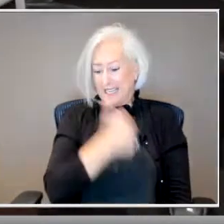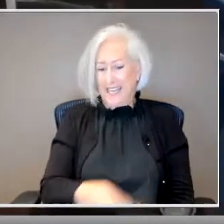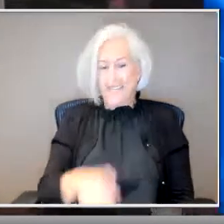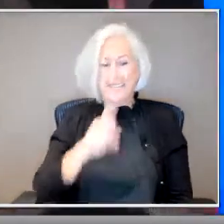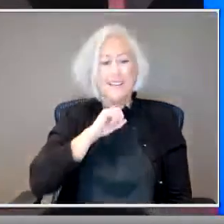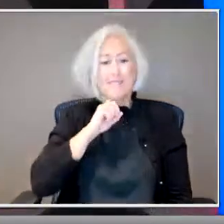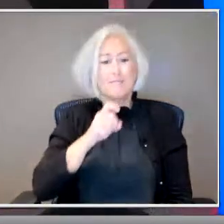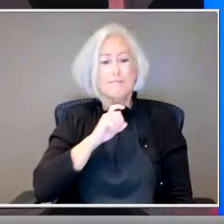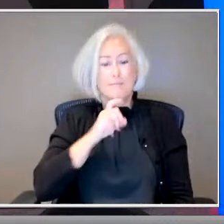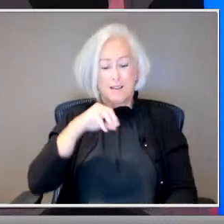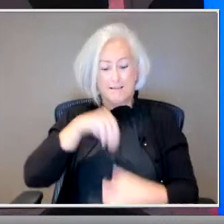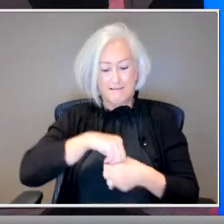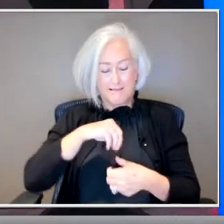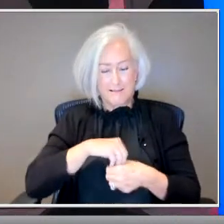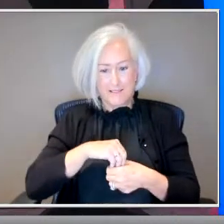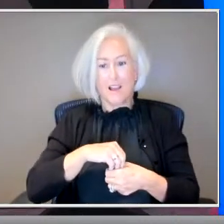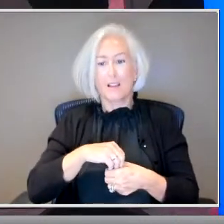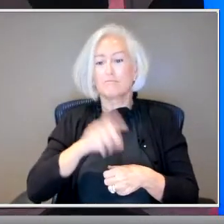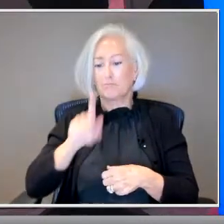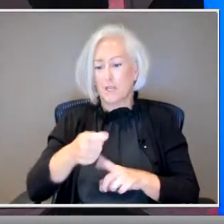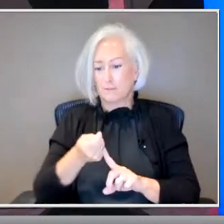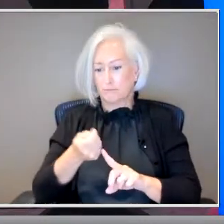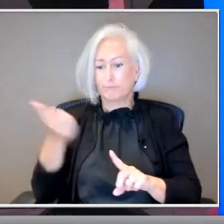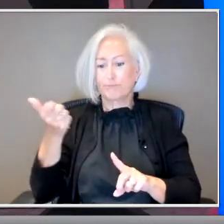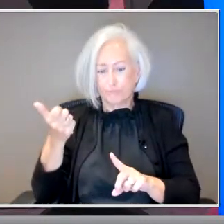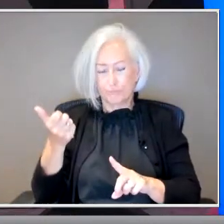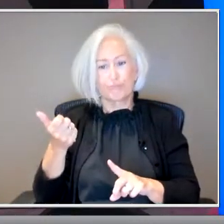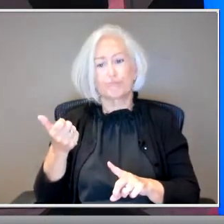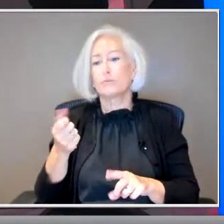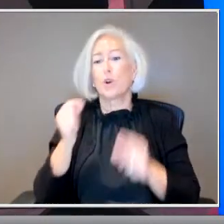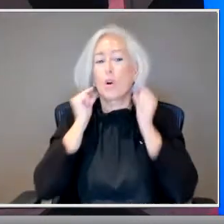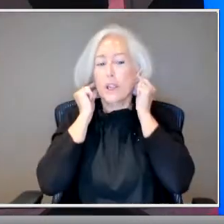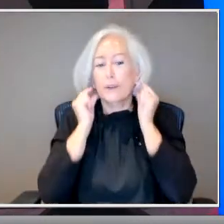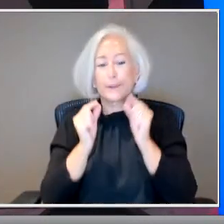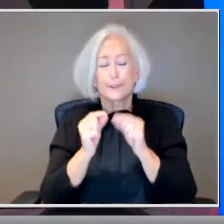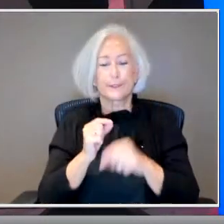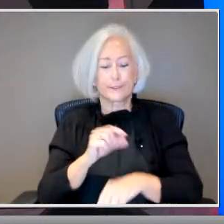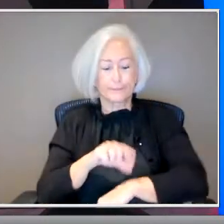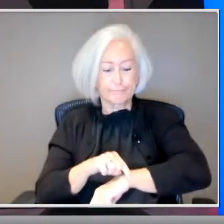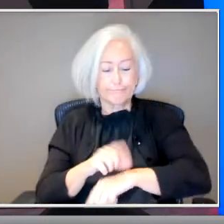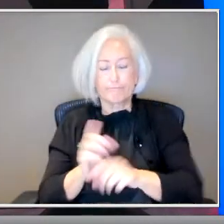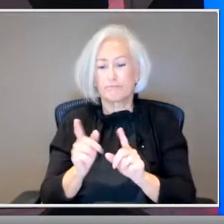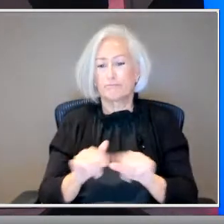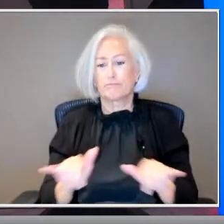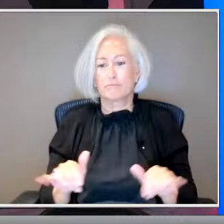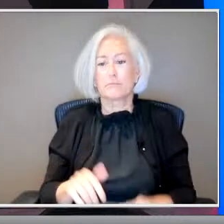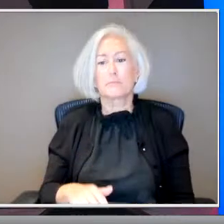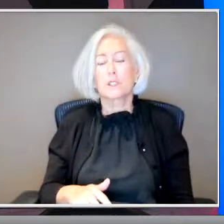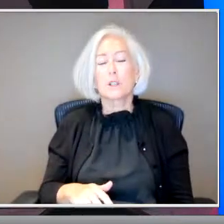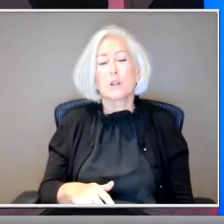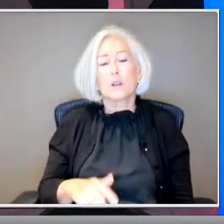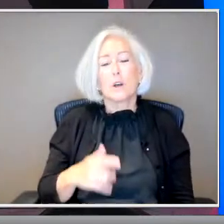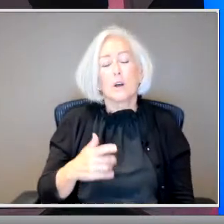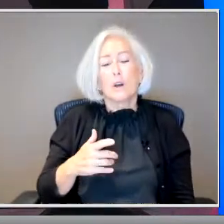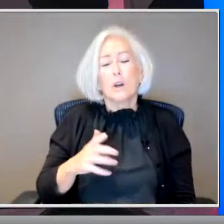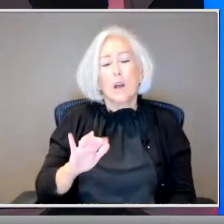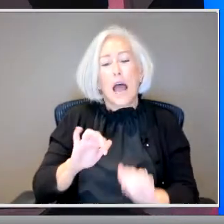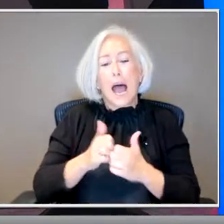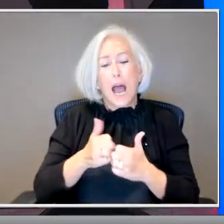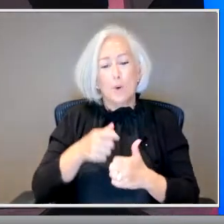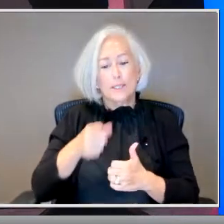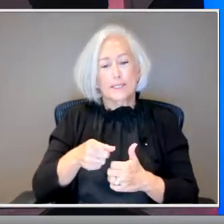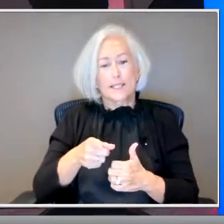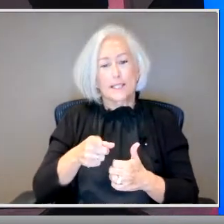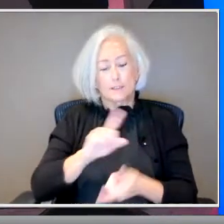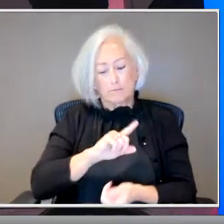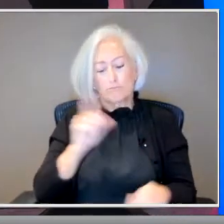And how much of a difference has it made with the kinds of procedures you've been able to do over the past 4 months?